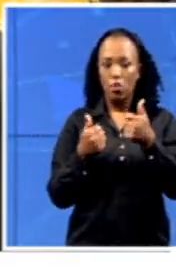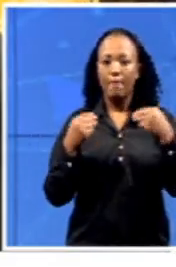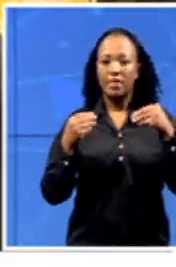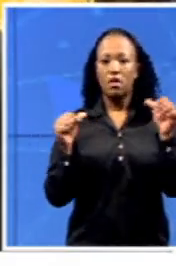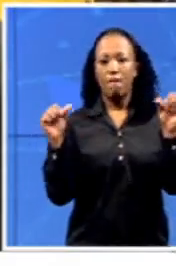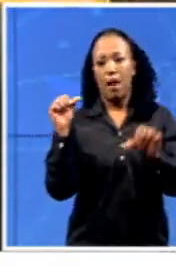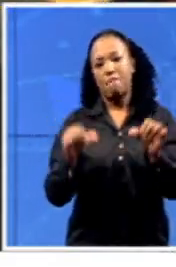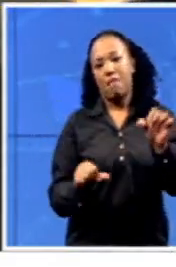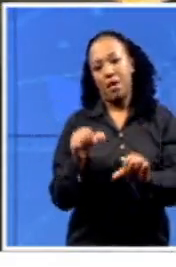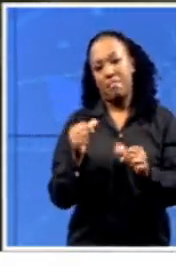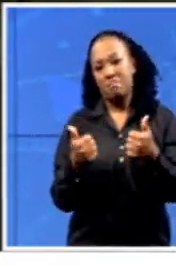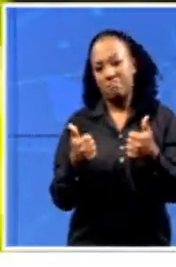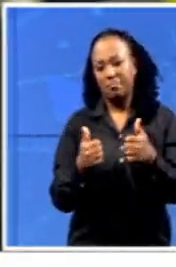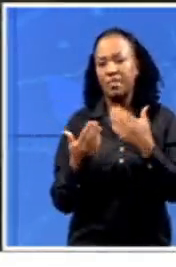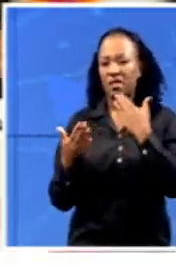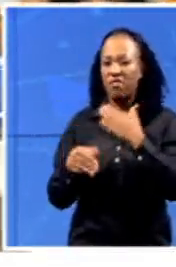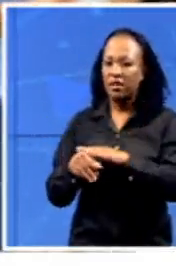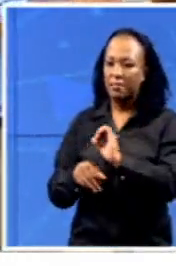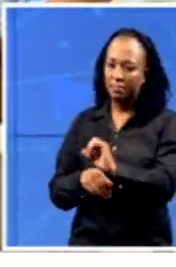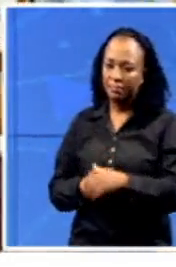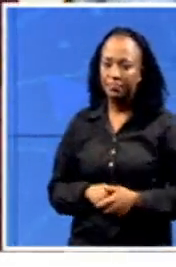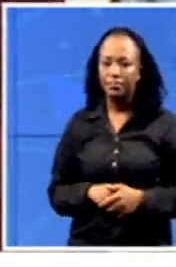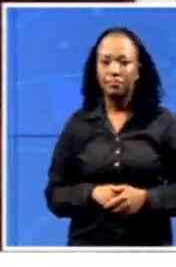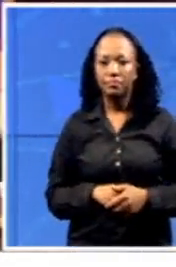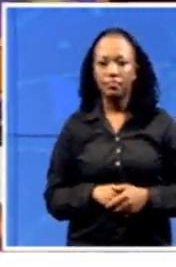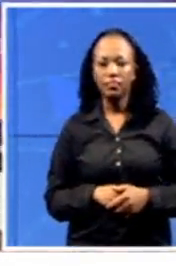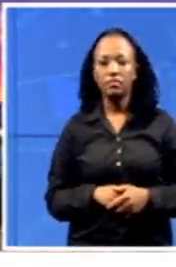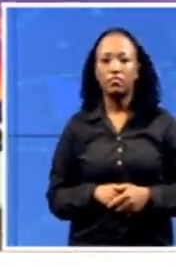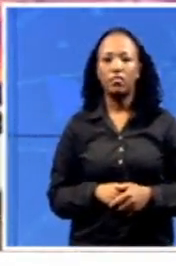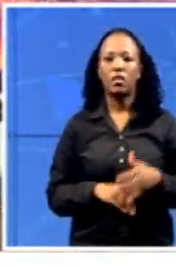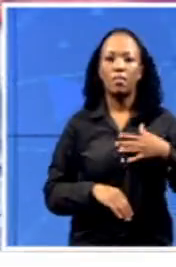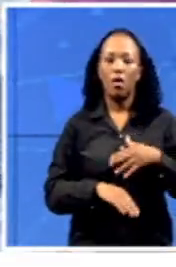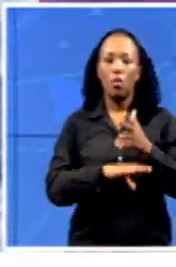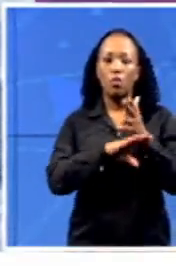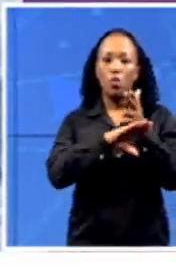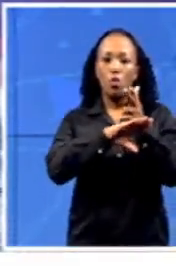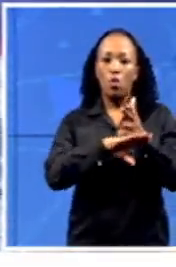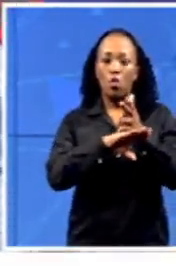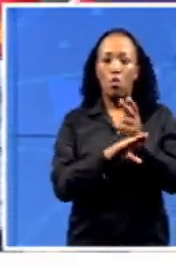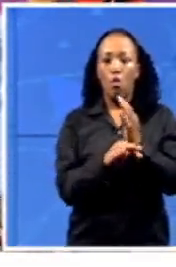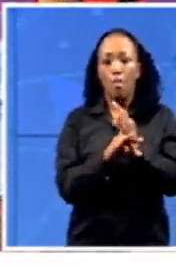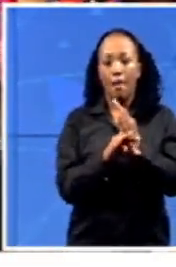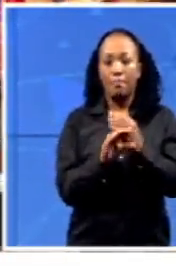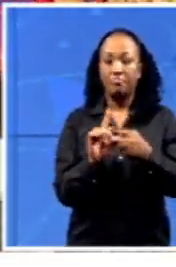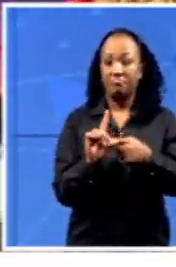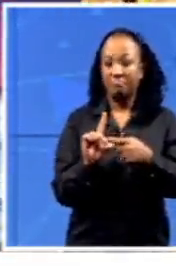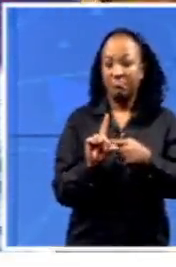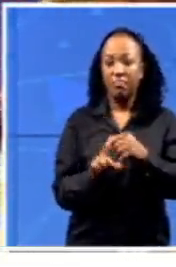returning. Thanks a lot for your time. Thank you. Okay, I'm going to ask our camera person, Babu Japan